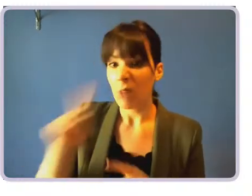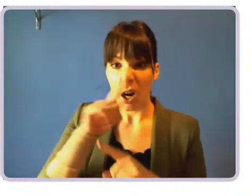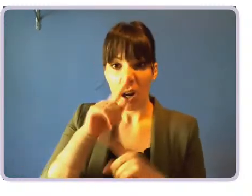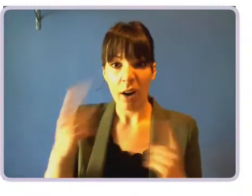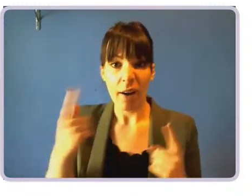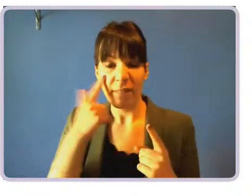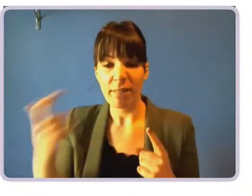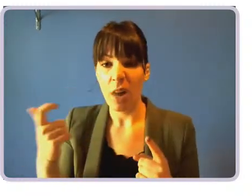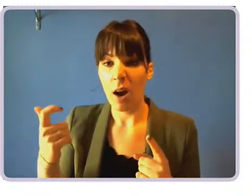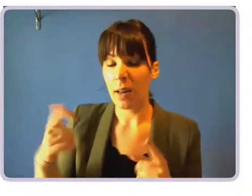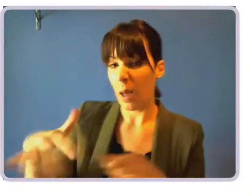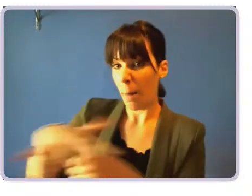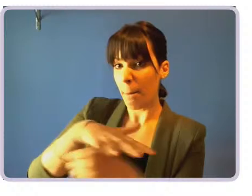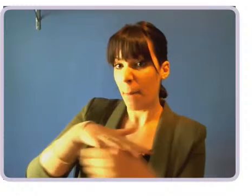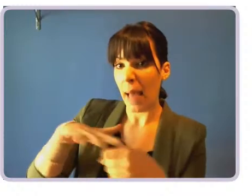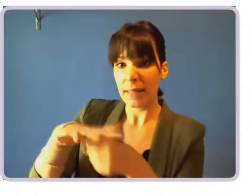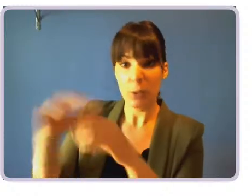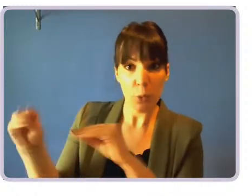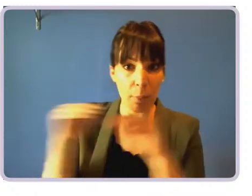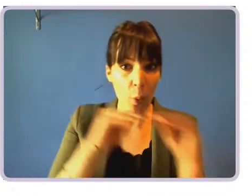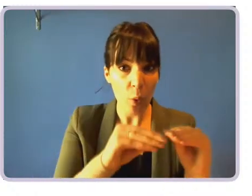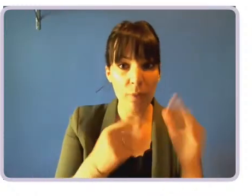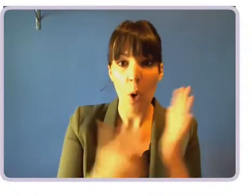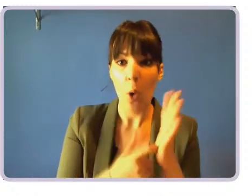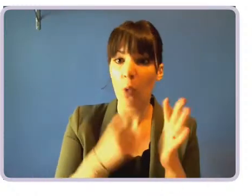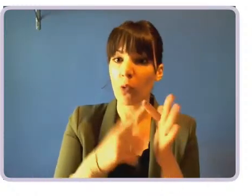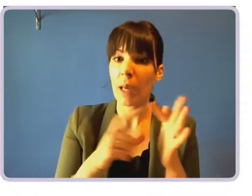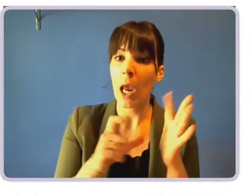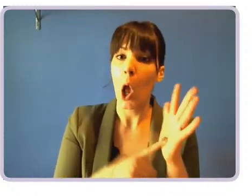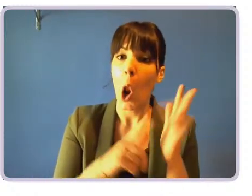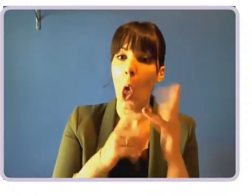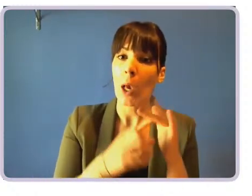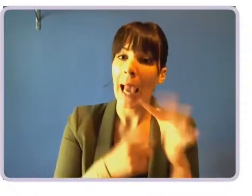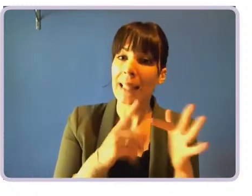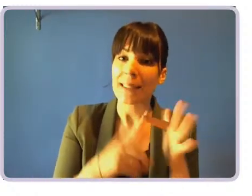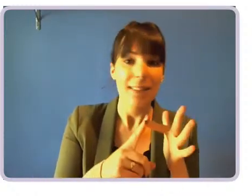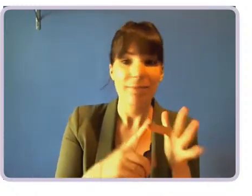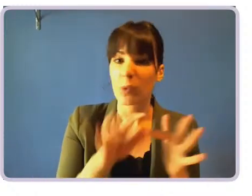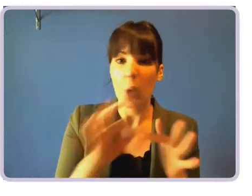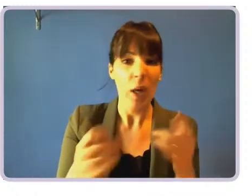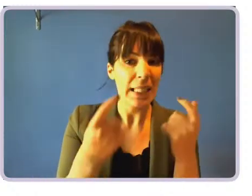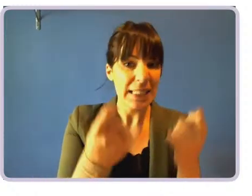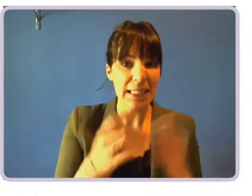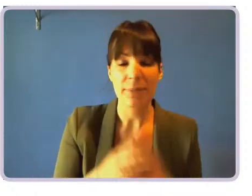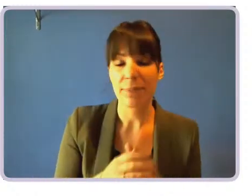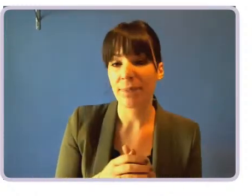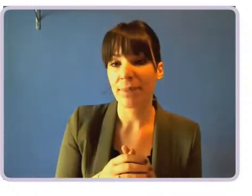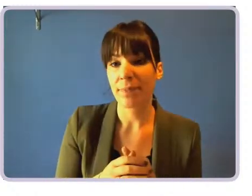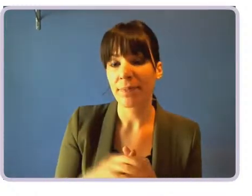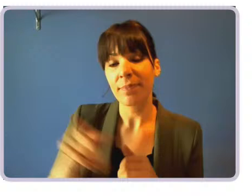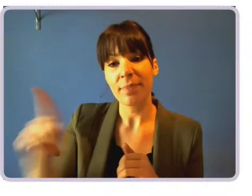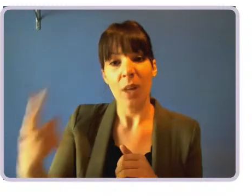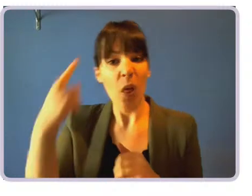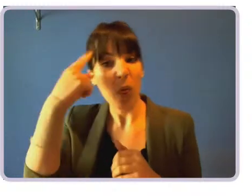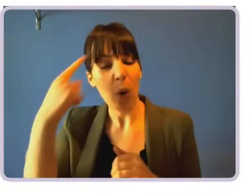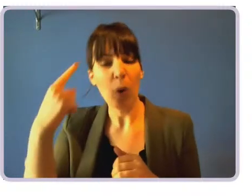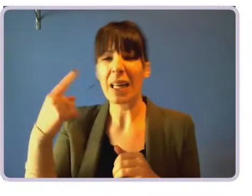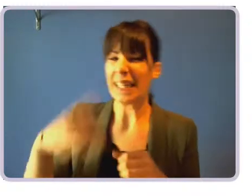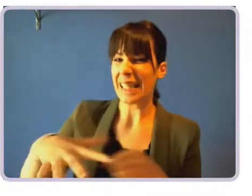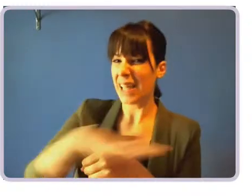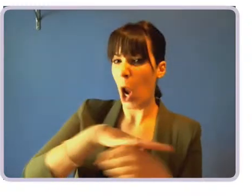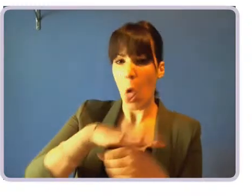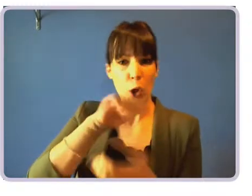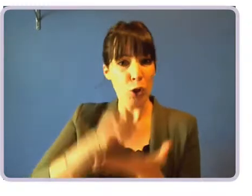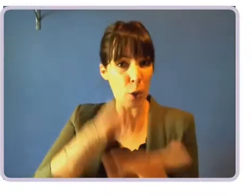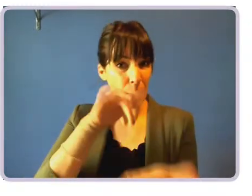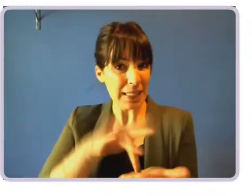though she had tried. For example, they tried the local shopping centre, who said they did not want to take responsibility